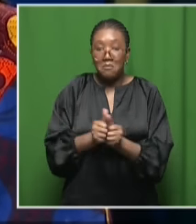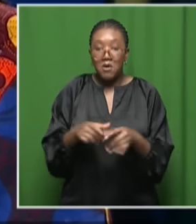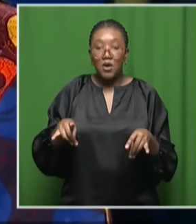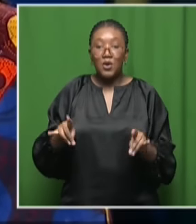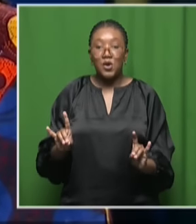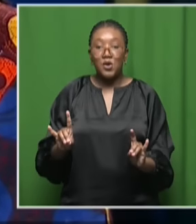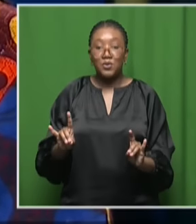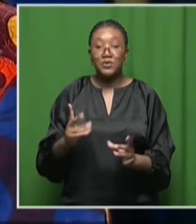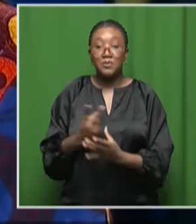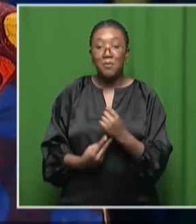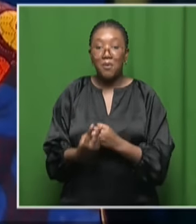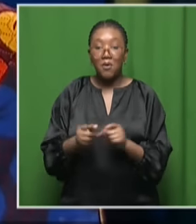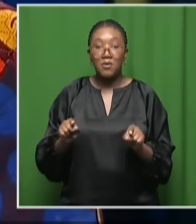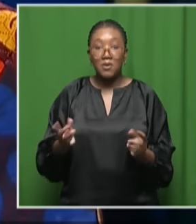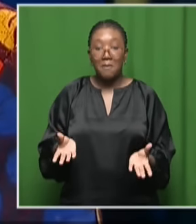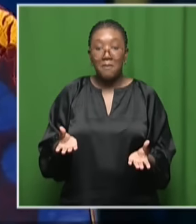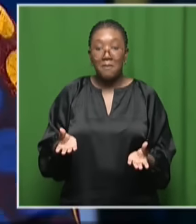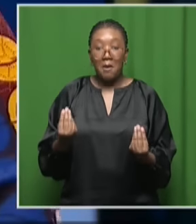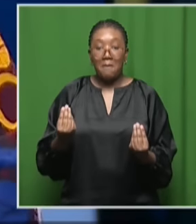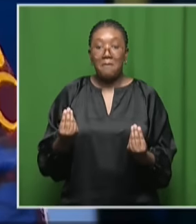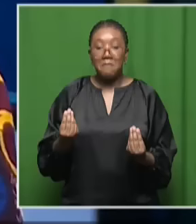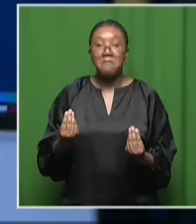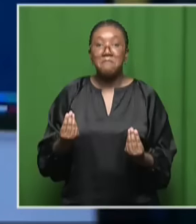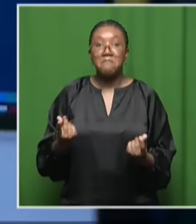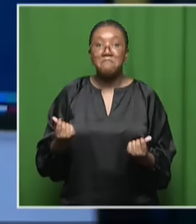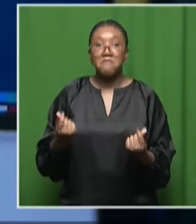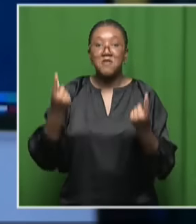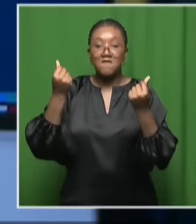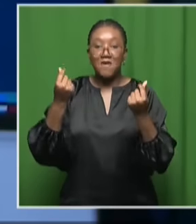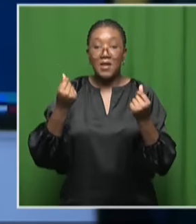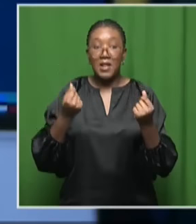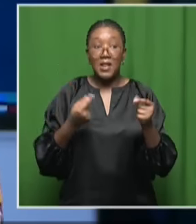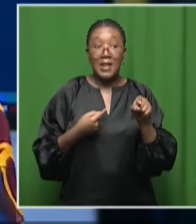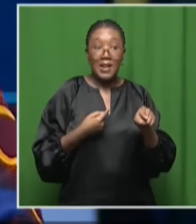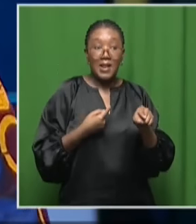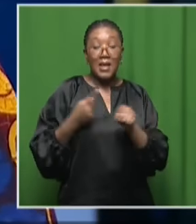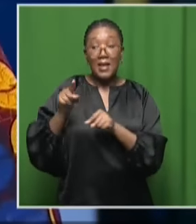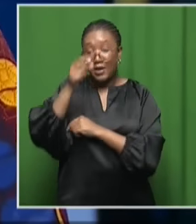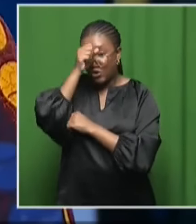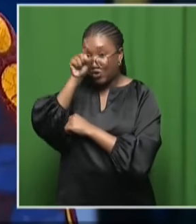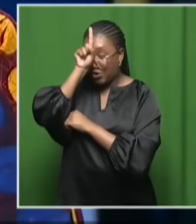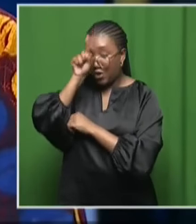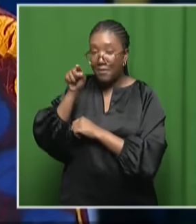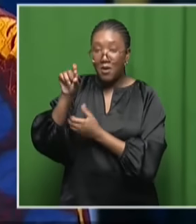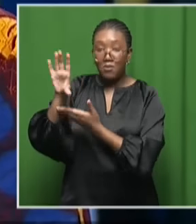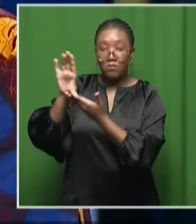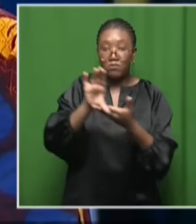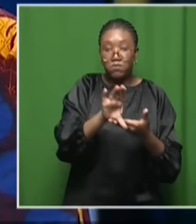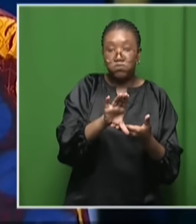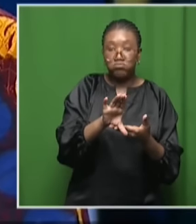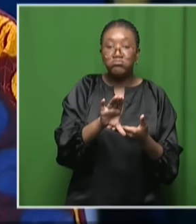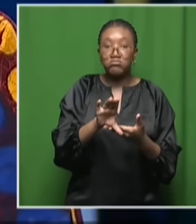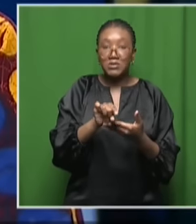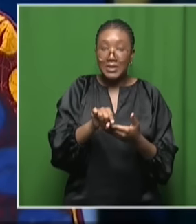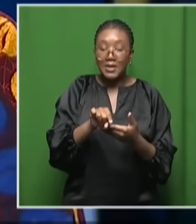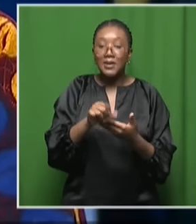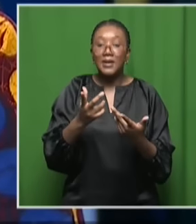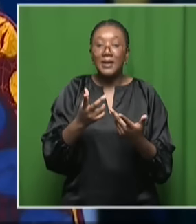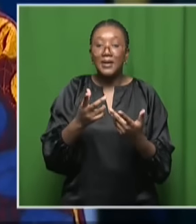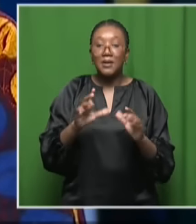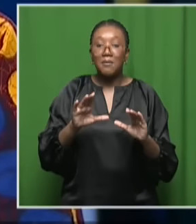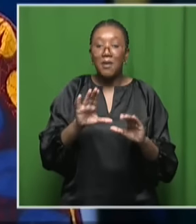received a bunch of finance from Germany, or commitment to finance rather, as part of the just energy transition.